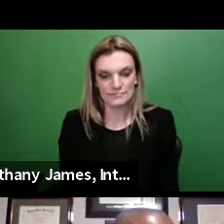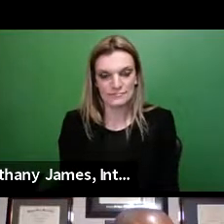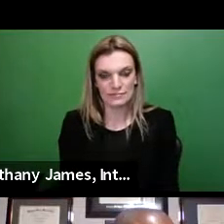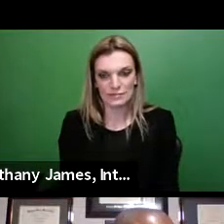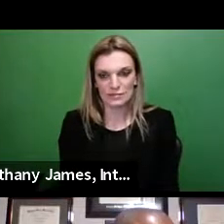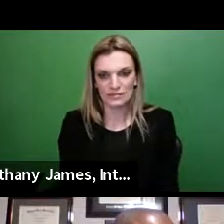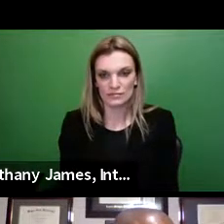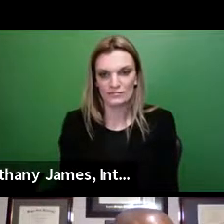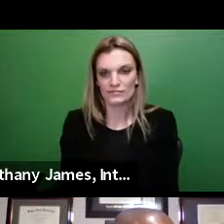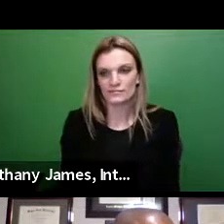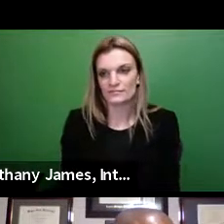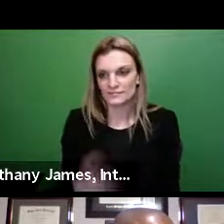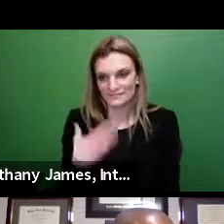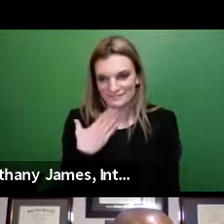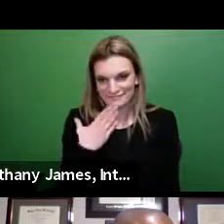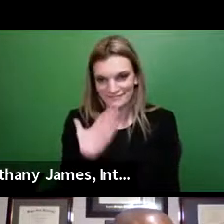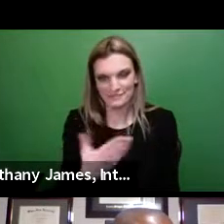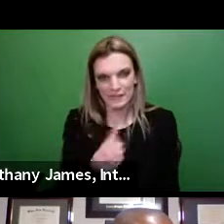Thank you, Madam Chair.